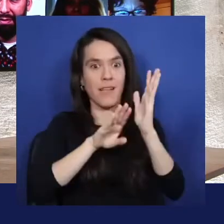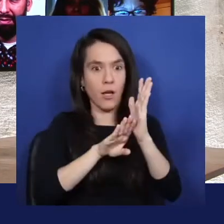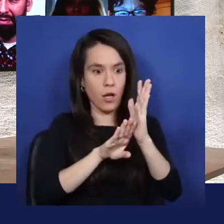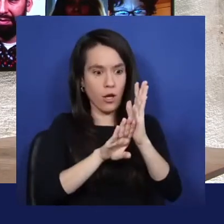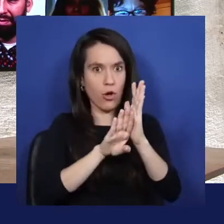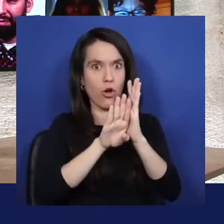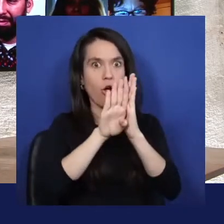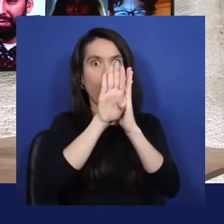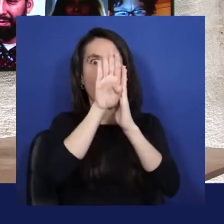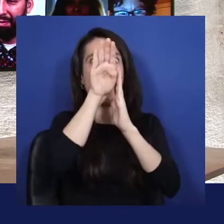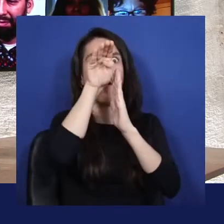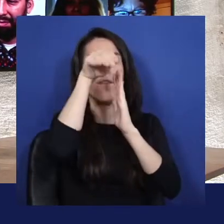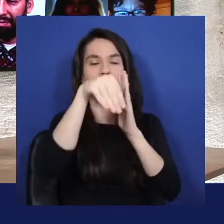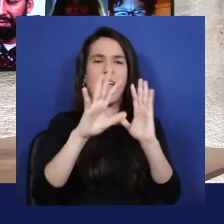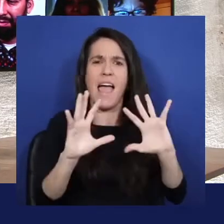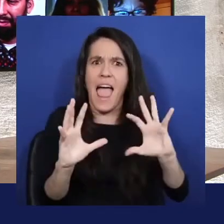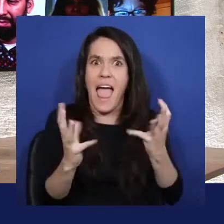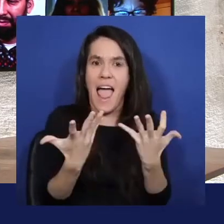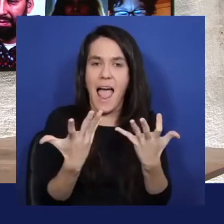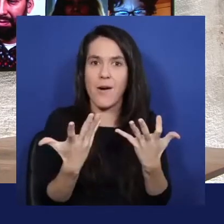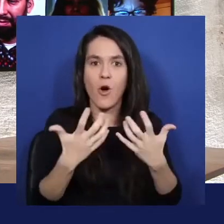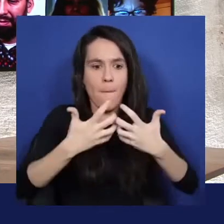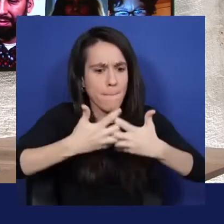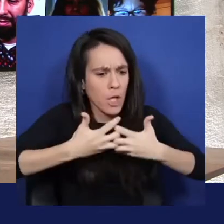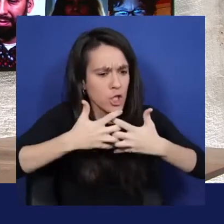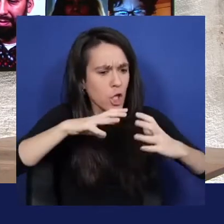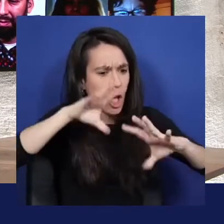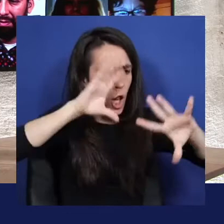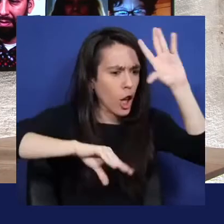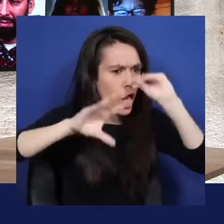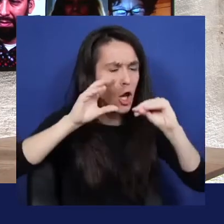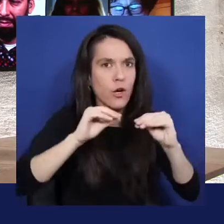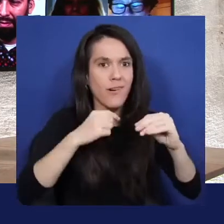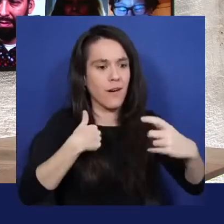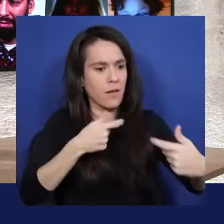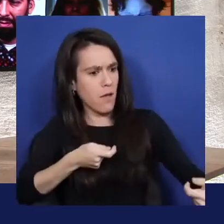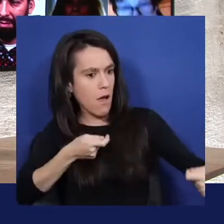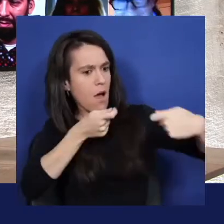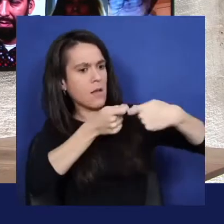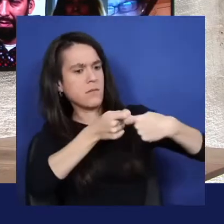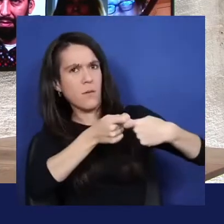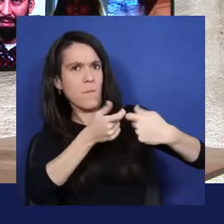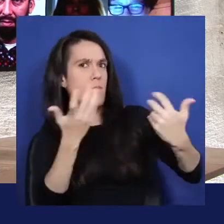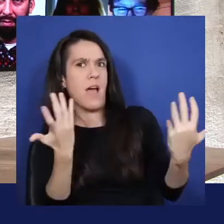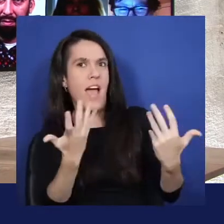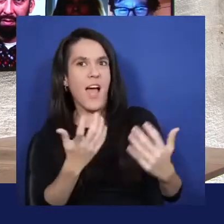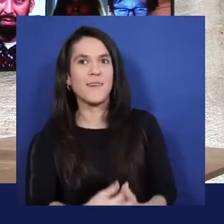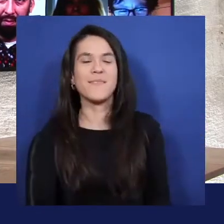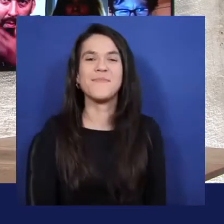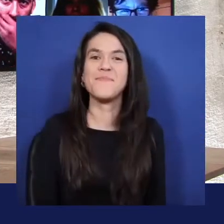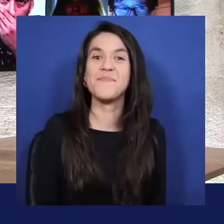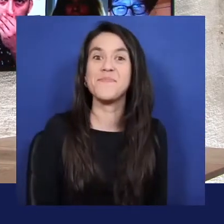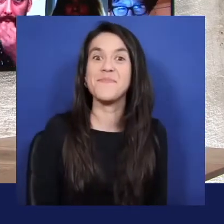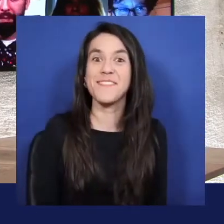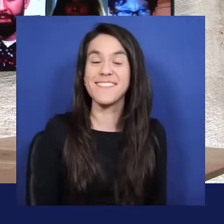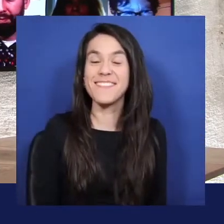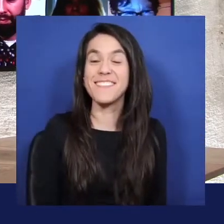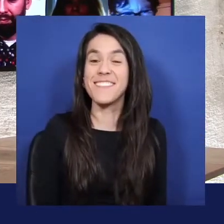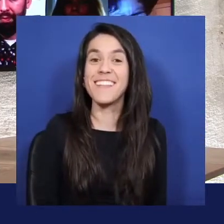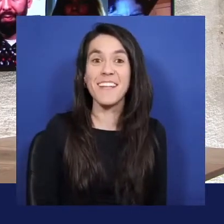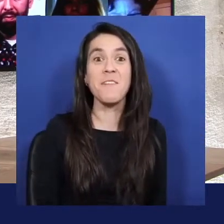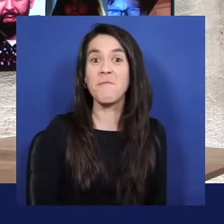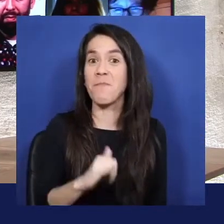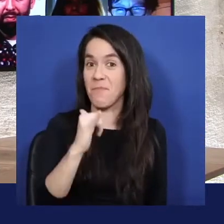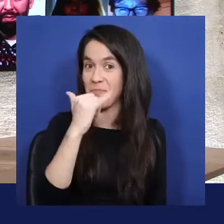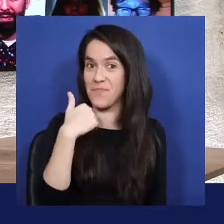Yeah, Marian is here as well. So maybe this is a good question for you, Marian. Yeah, I can try. I know you are I think I teaching can build up people, my and especially